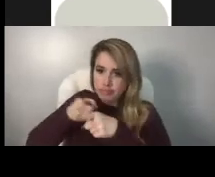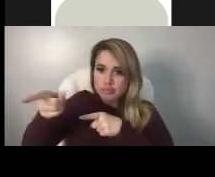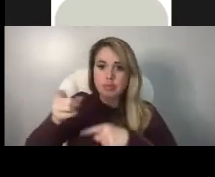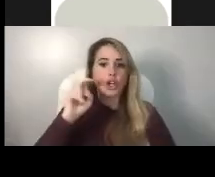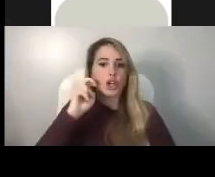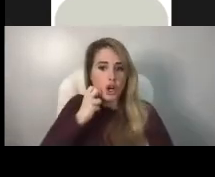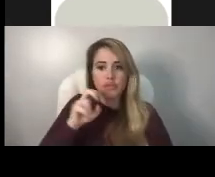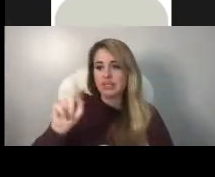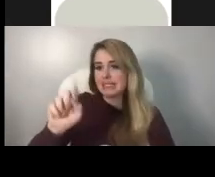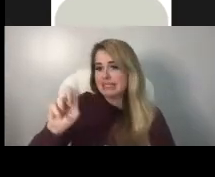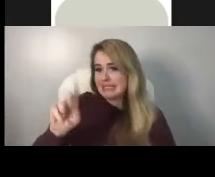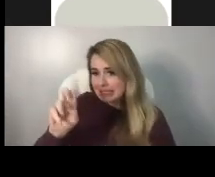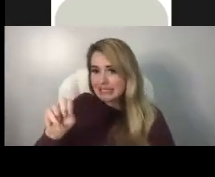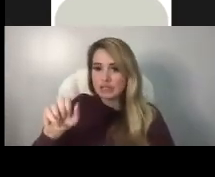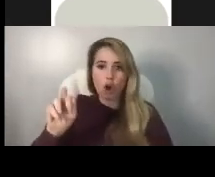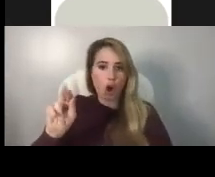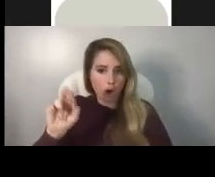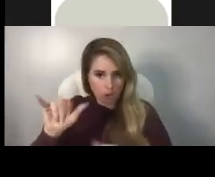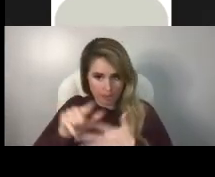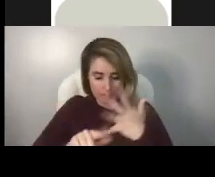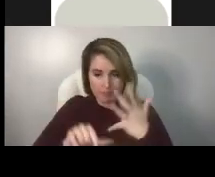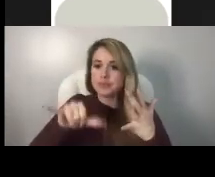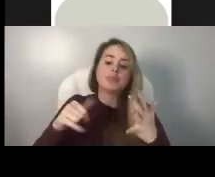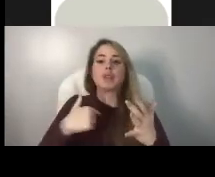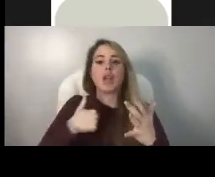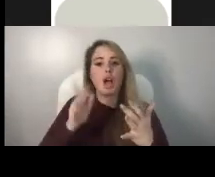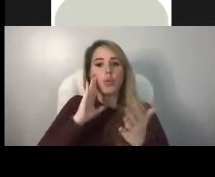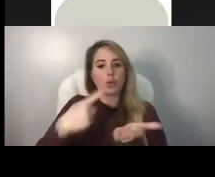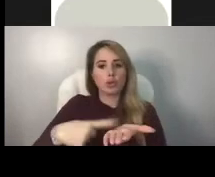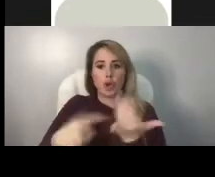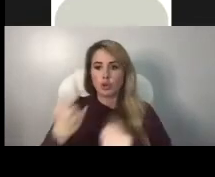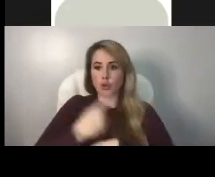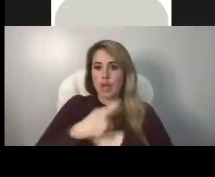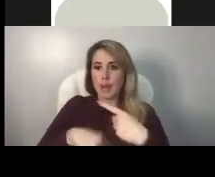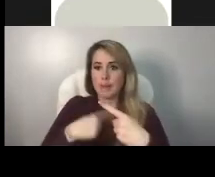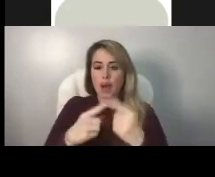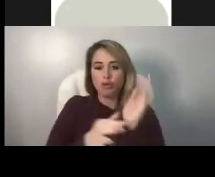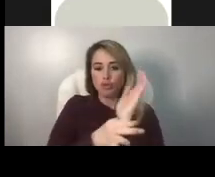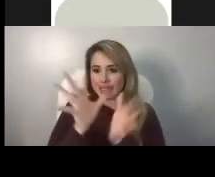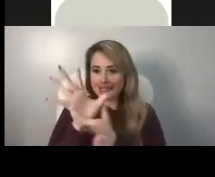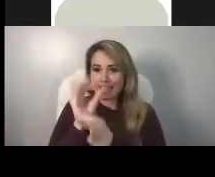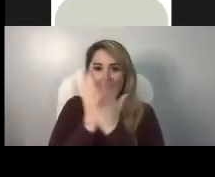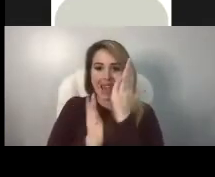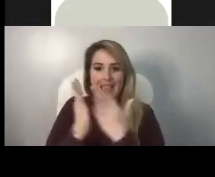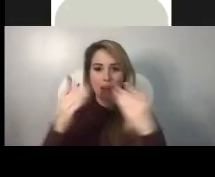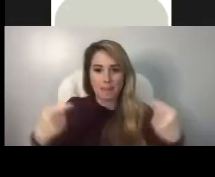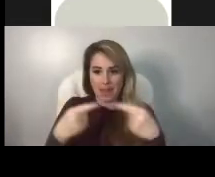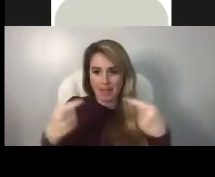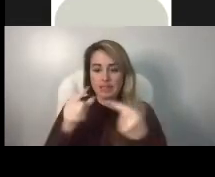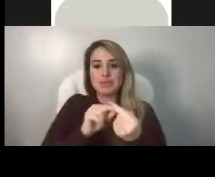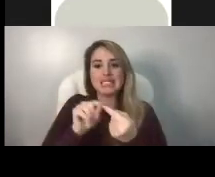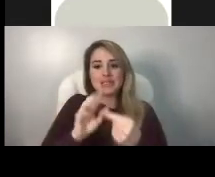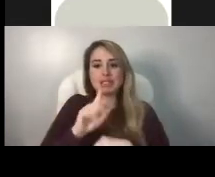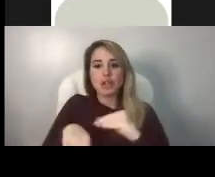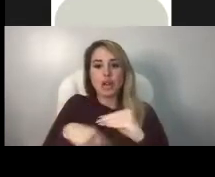things like that. And I'm going to talk today about wrist and hand pain, specifically mostly